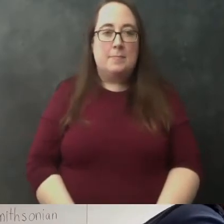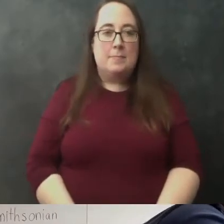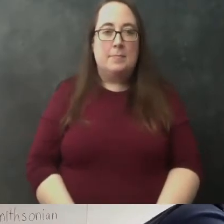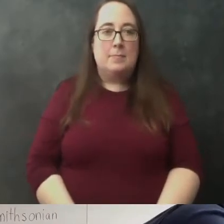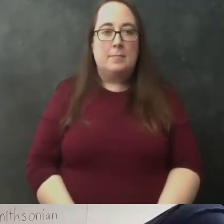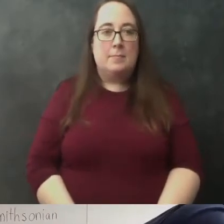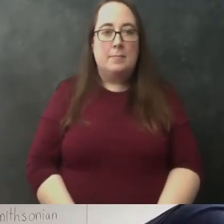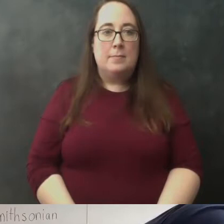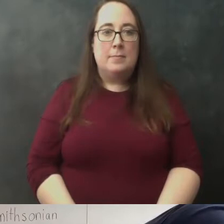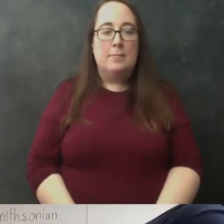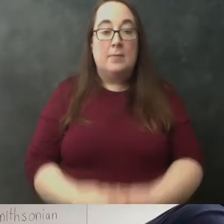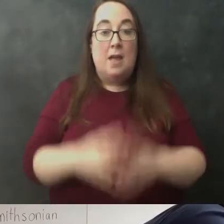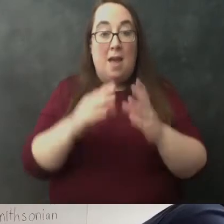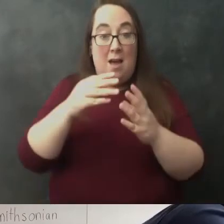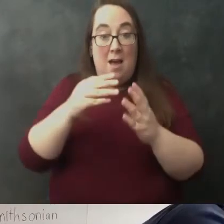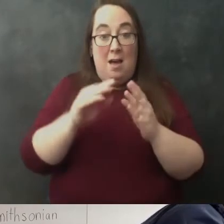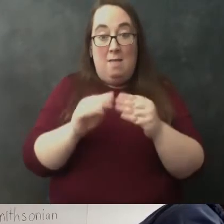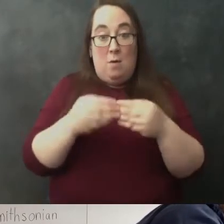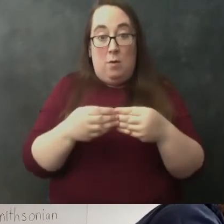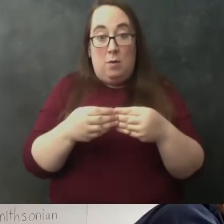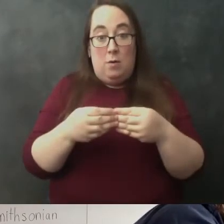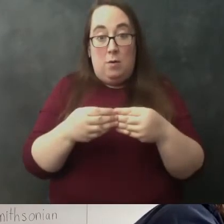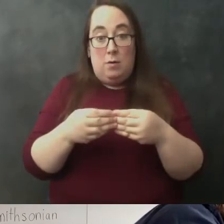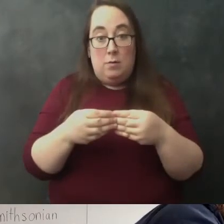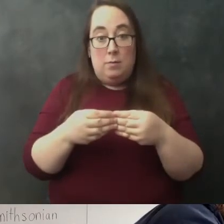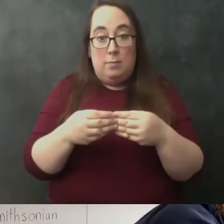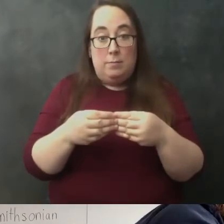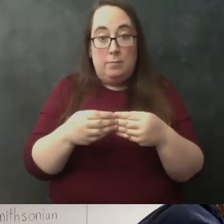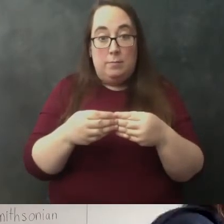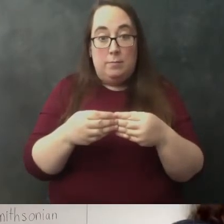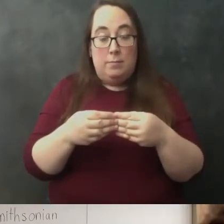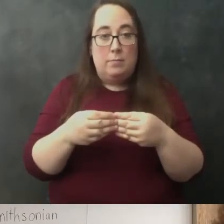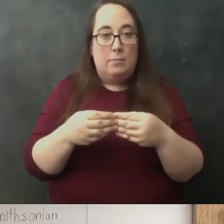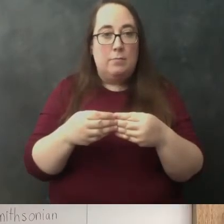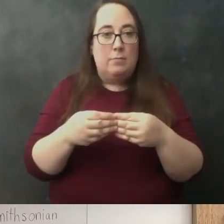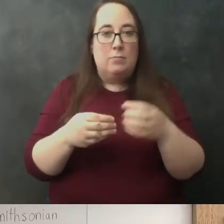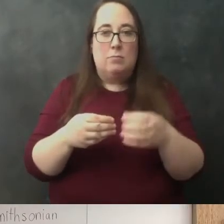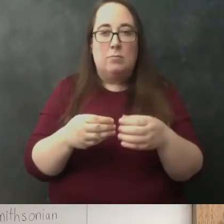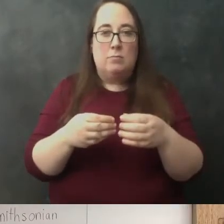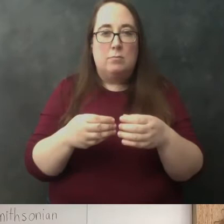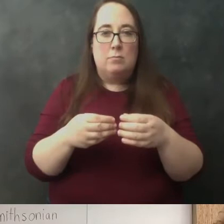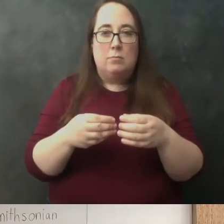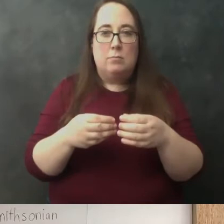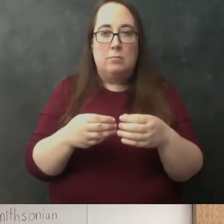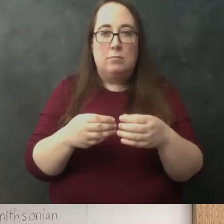bit, if you can see like on top, so that it fit like a cone inside. And then I can just see it dripping out the bottom. See?